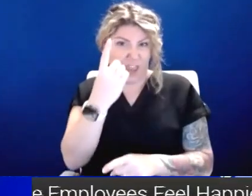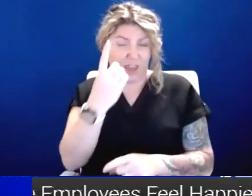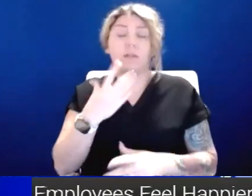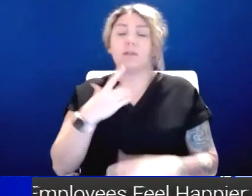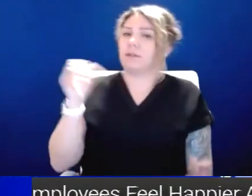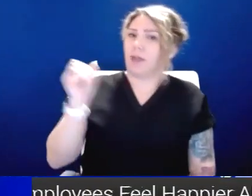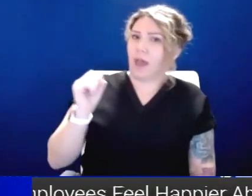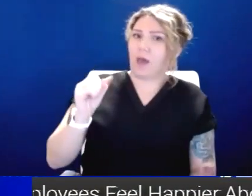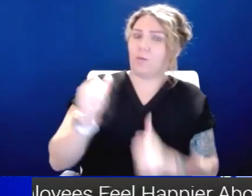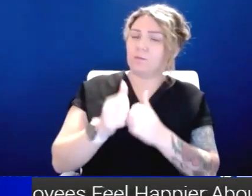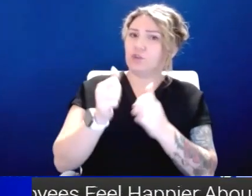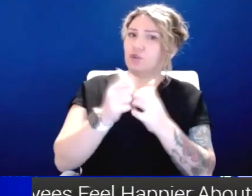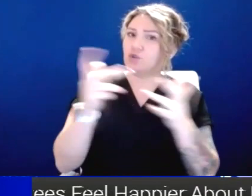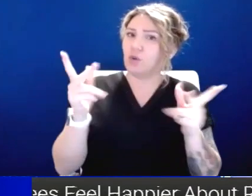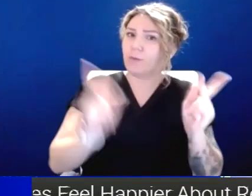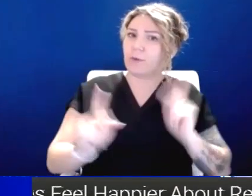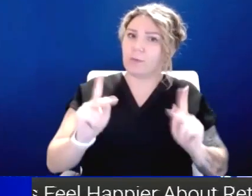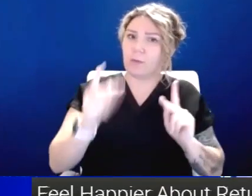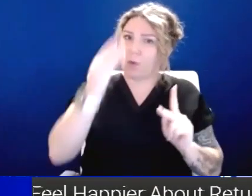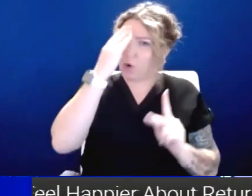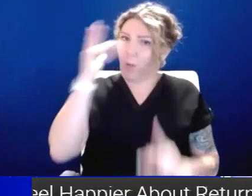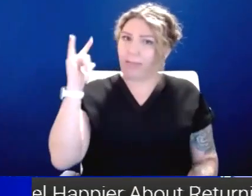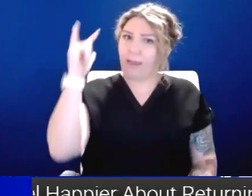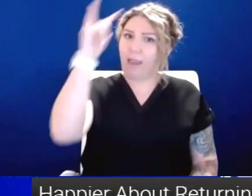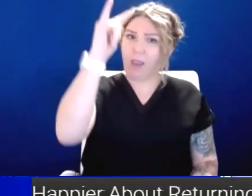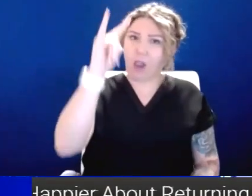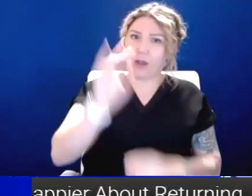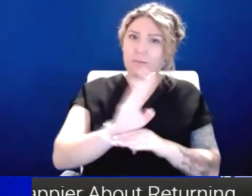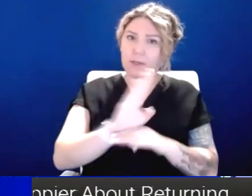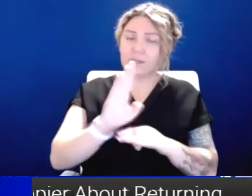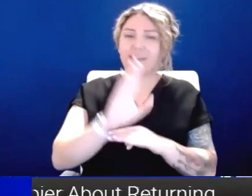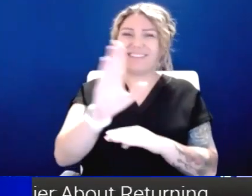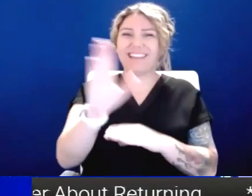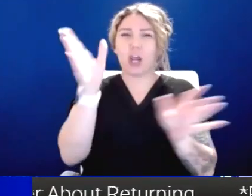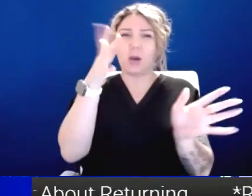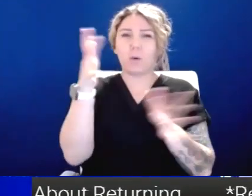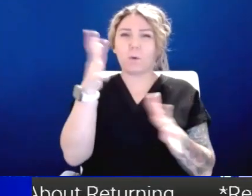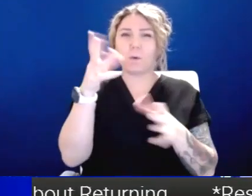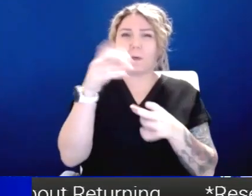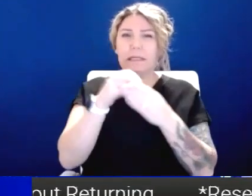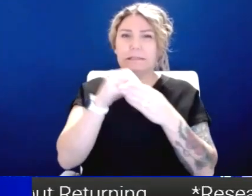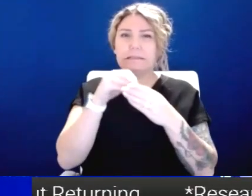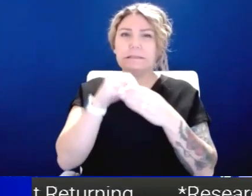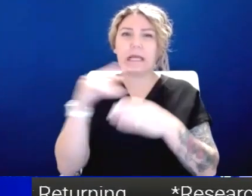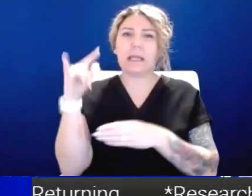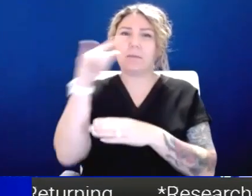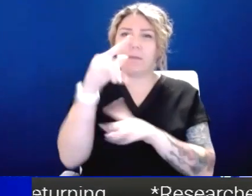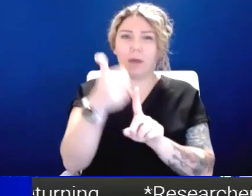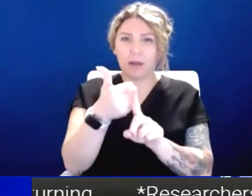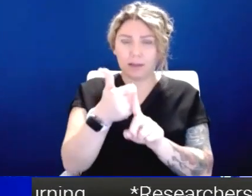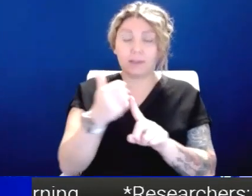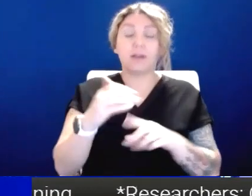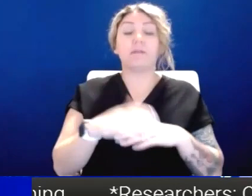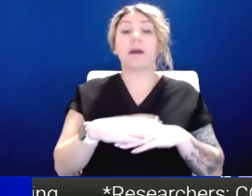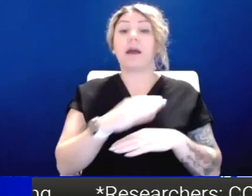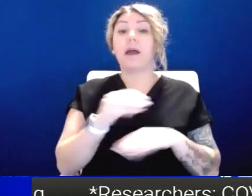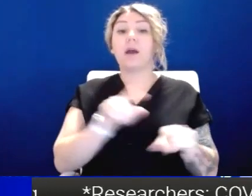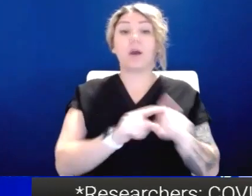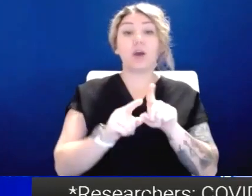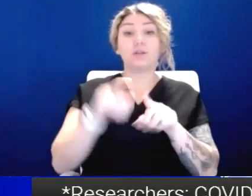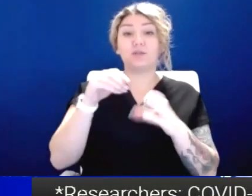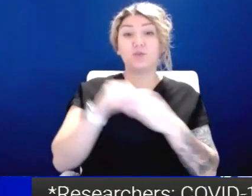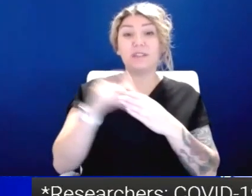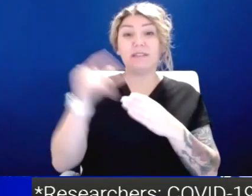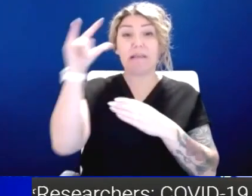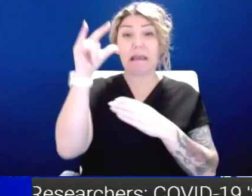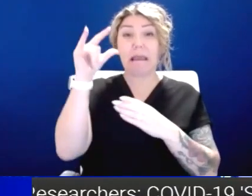people. We know the airlines have talked about their airflow in the planes themselves, but we also know when you're in those airports, you are